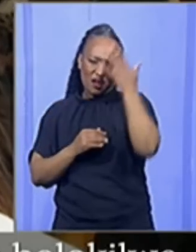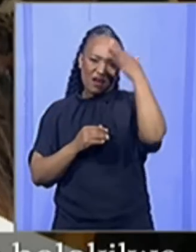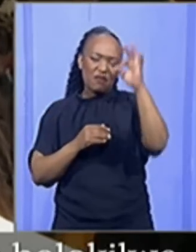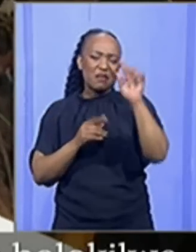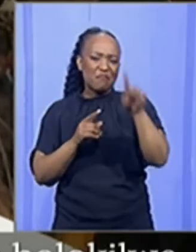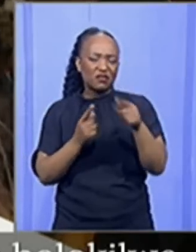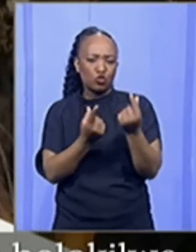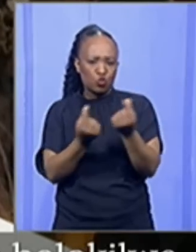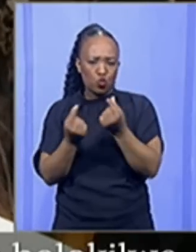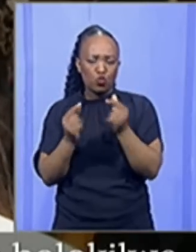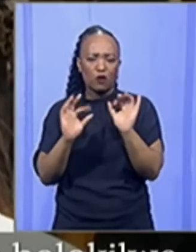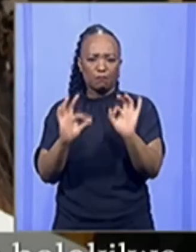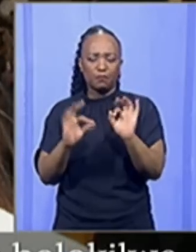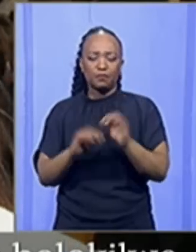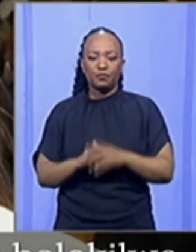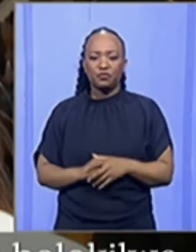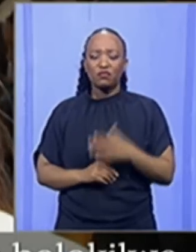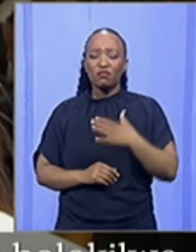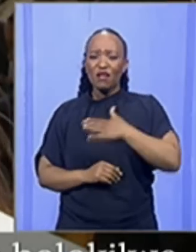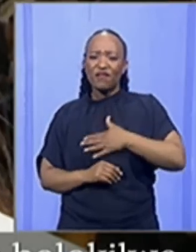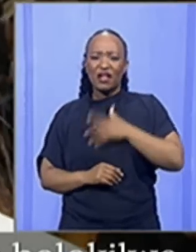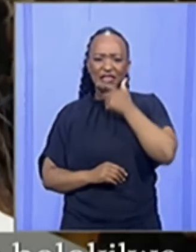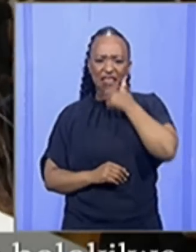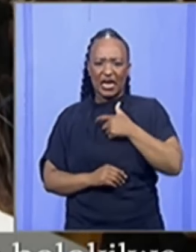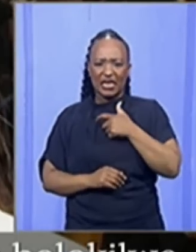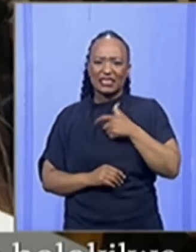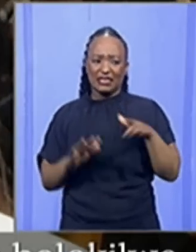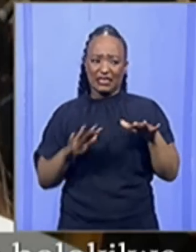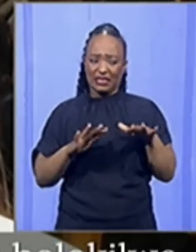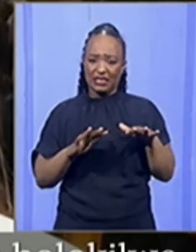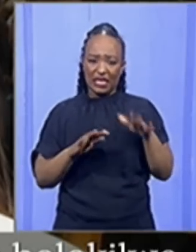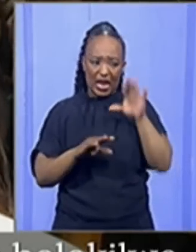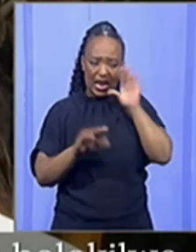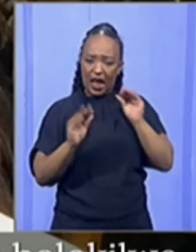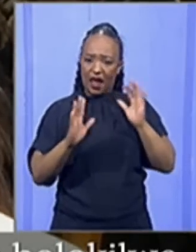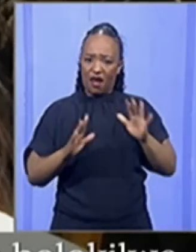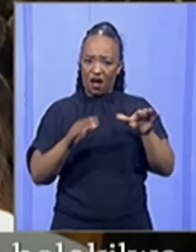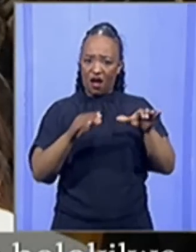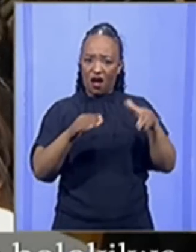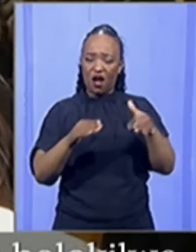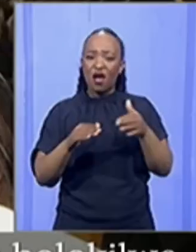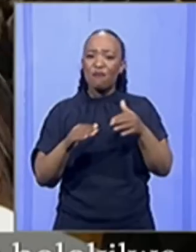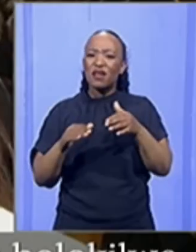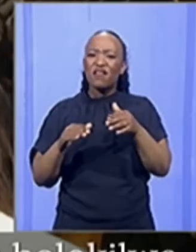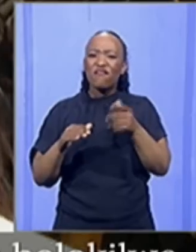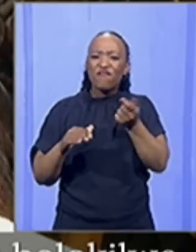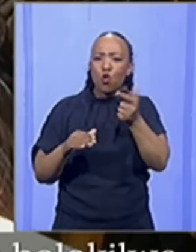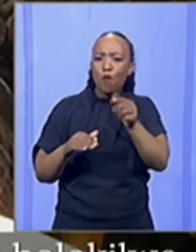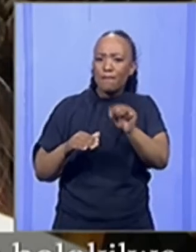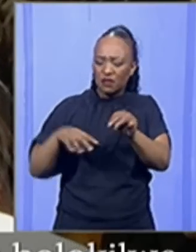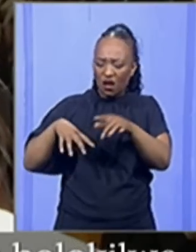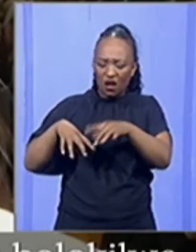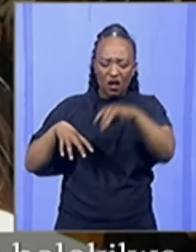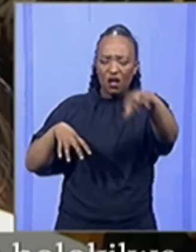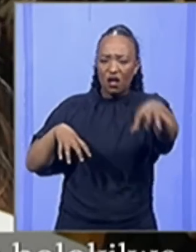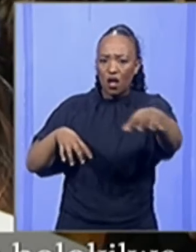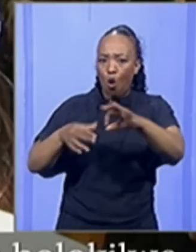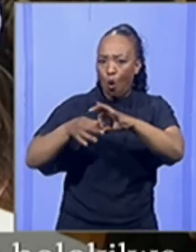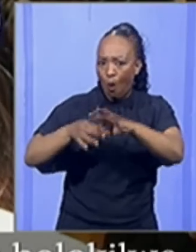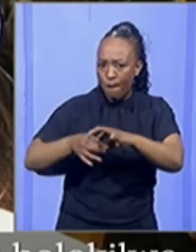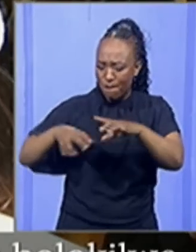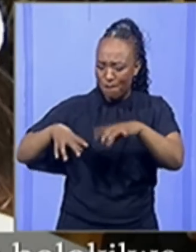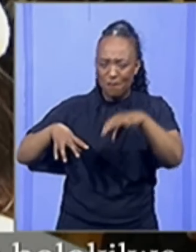safety. I feel sad about what happened to the learners of Morelech, especially because they died a few meters away from home. I feel sad for the parents that were